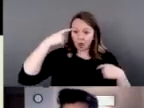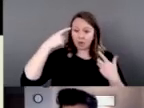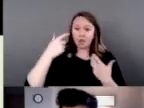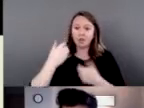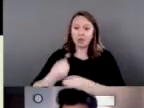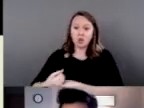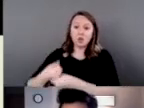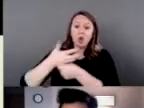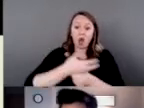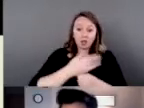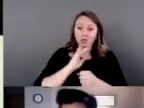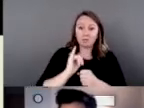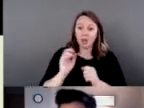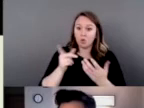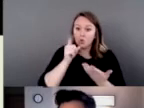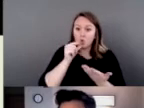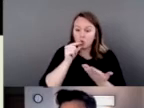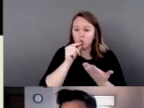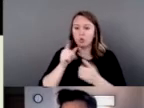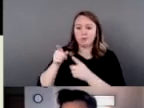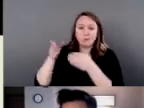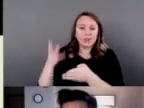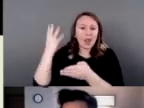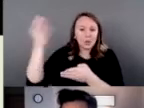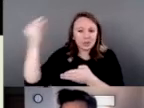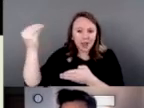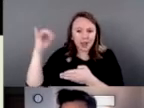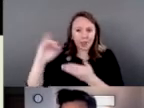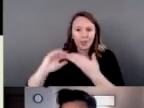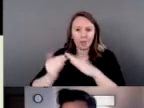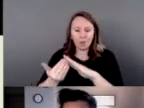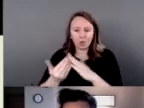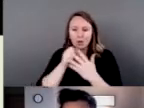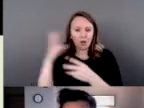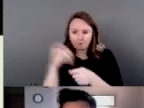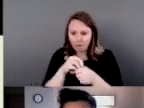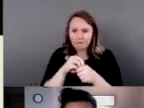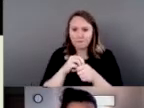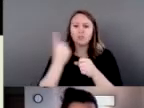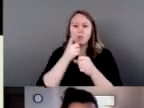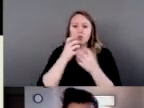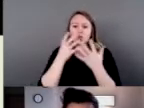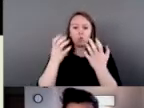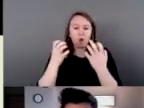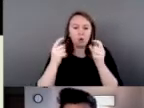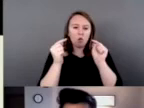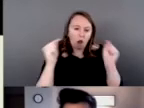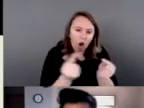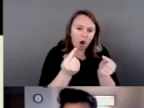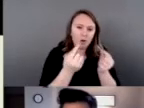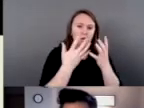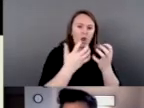the community. It comes from an outsider, somebody that wants to do harm and do damage. So this isn't something that,